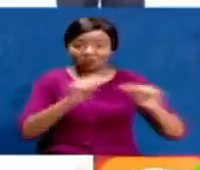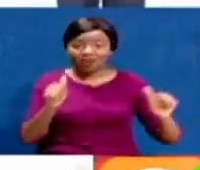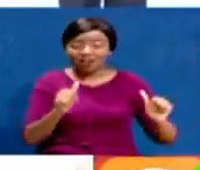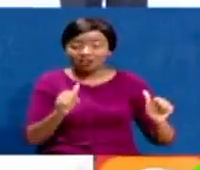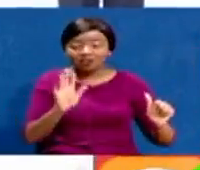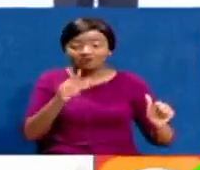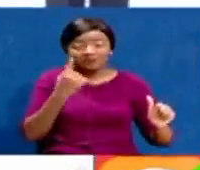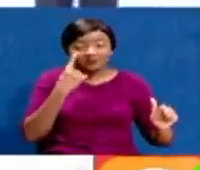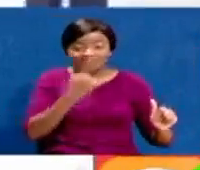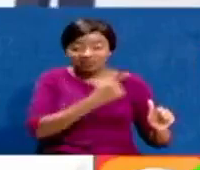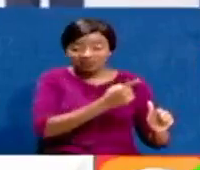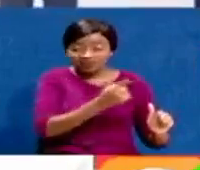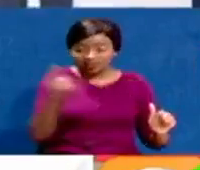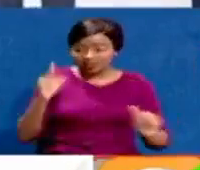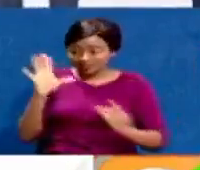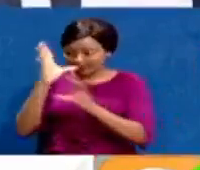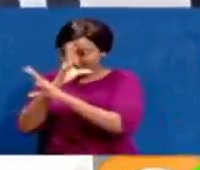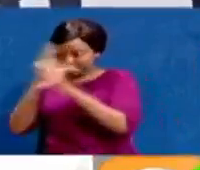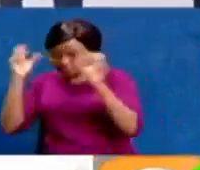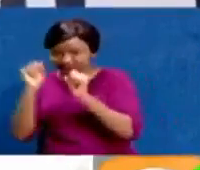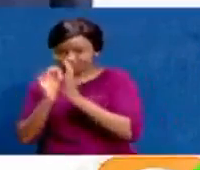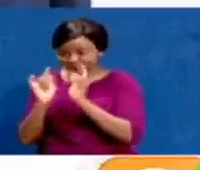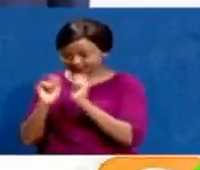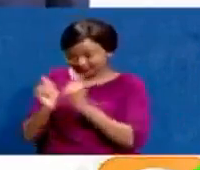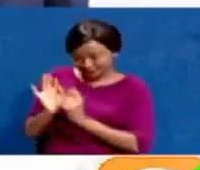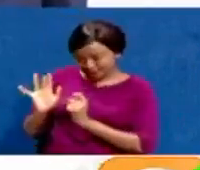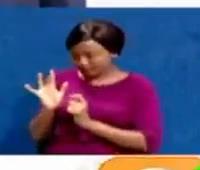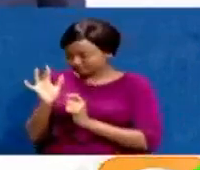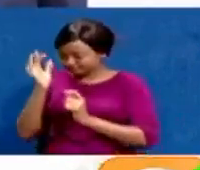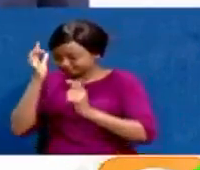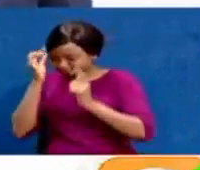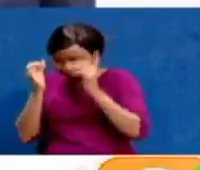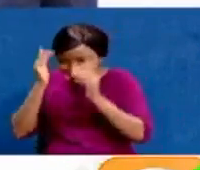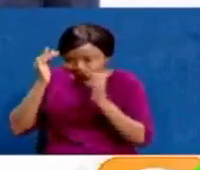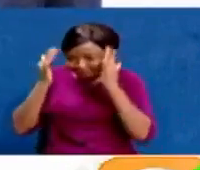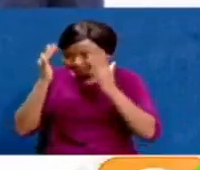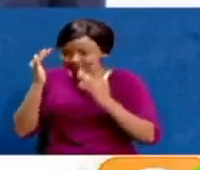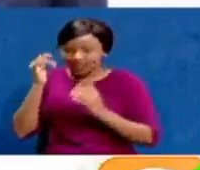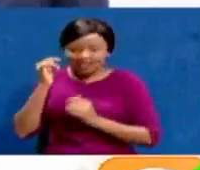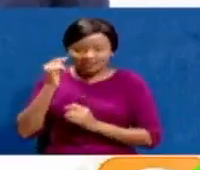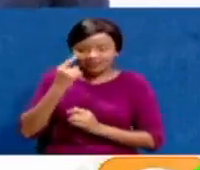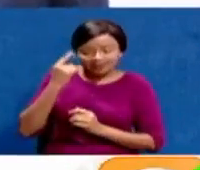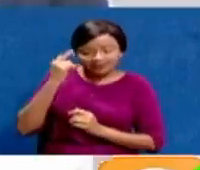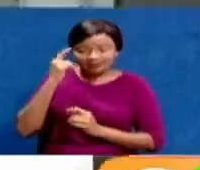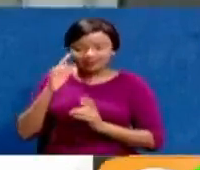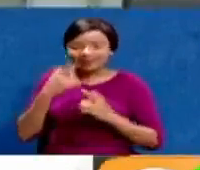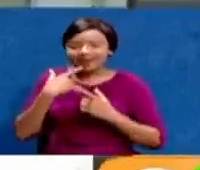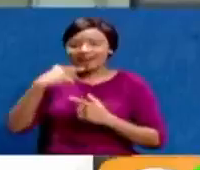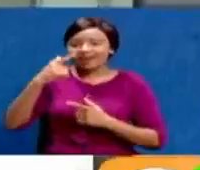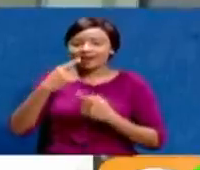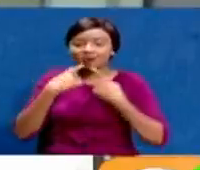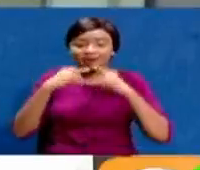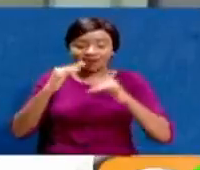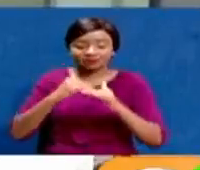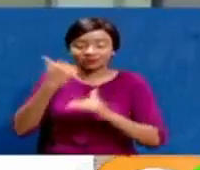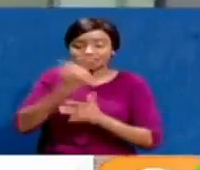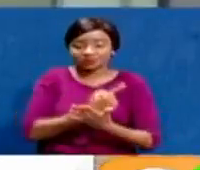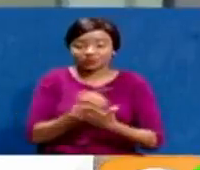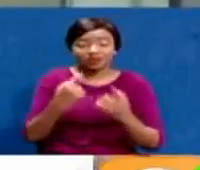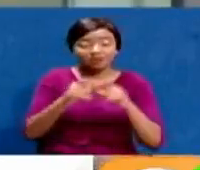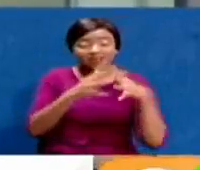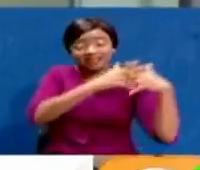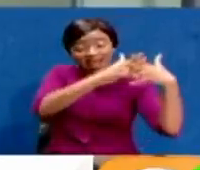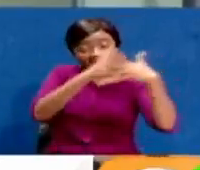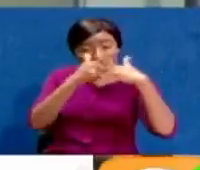are scenarios that the president and his team are possibly weighing before announcing the way forward over the weekend. The United States